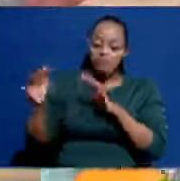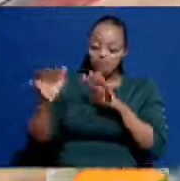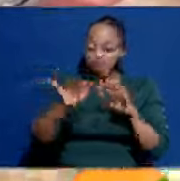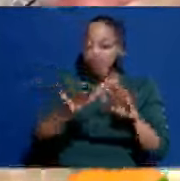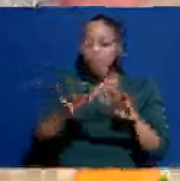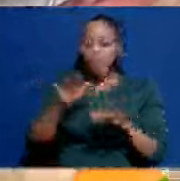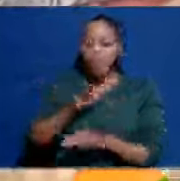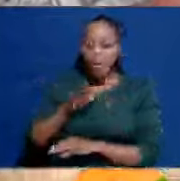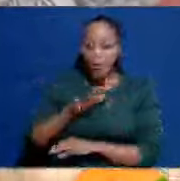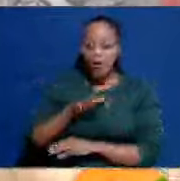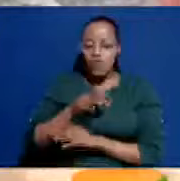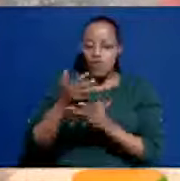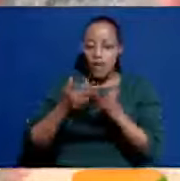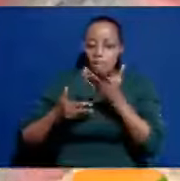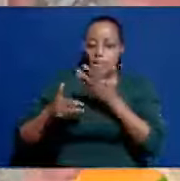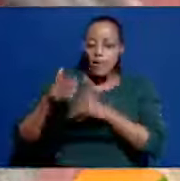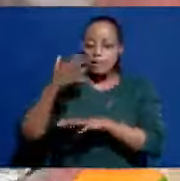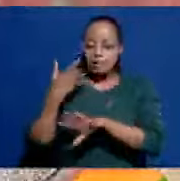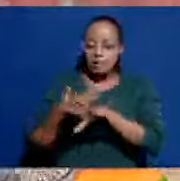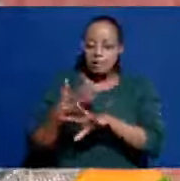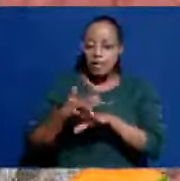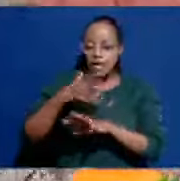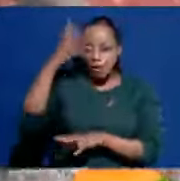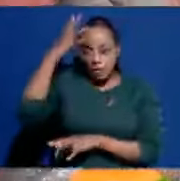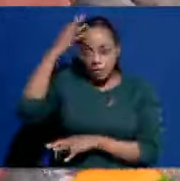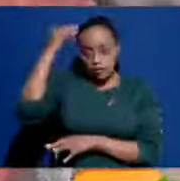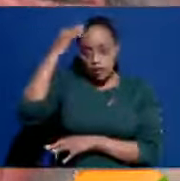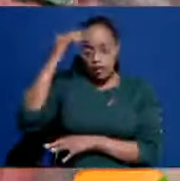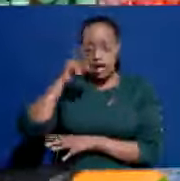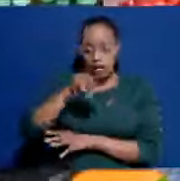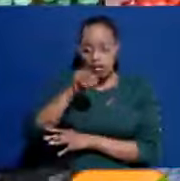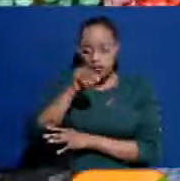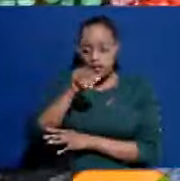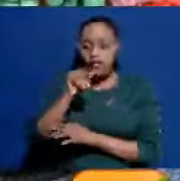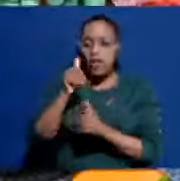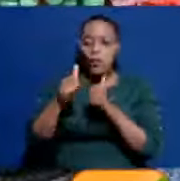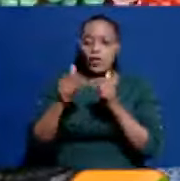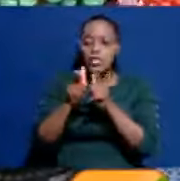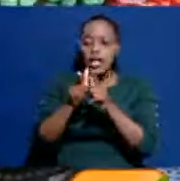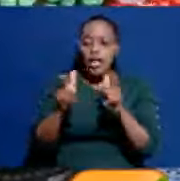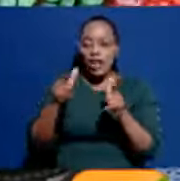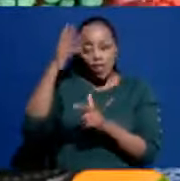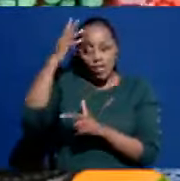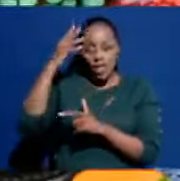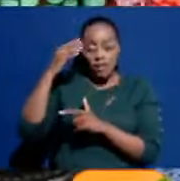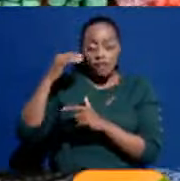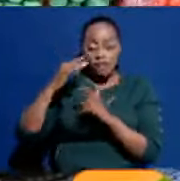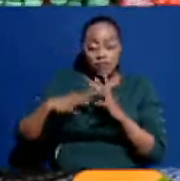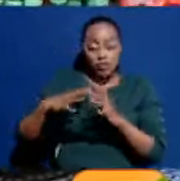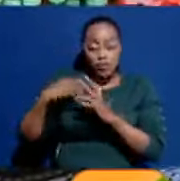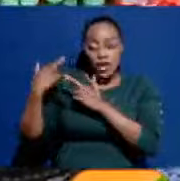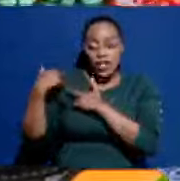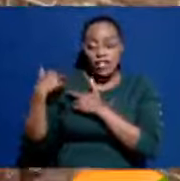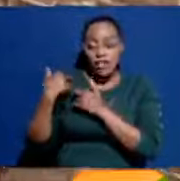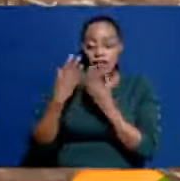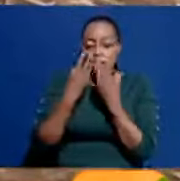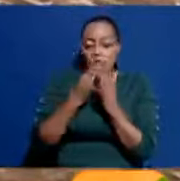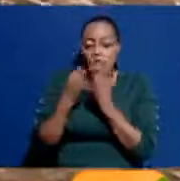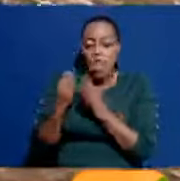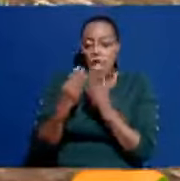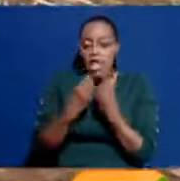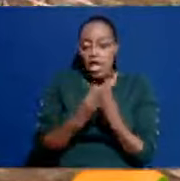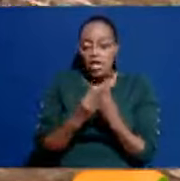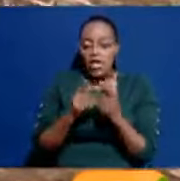The ash mixture hardens the hair, and this texture enables the hairdressers to braid it easily.